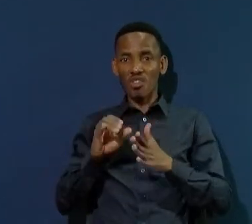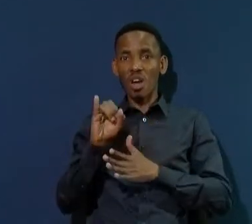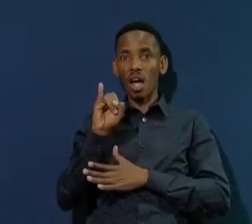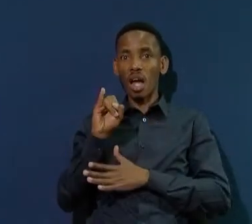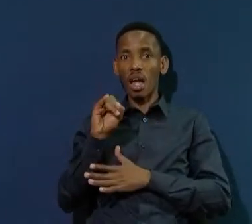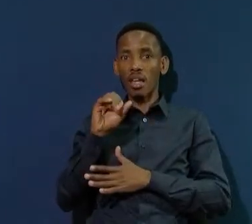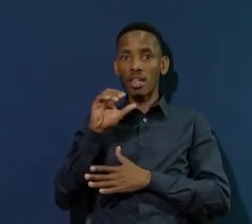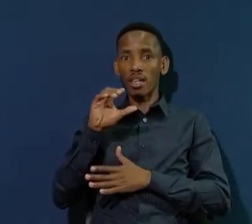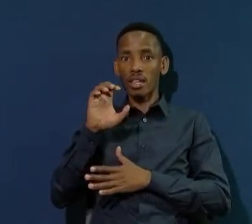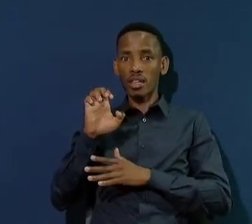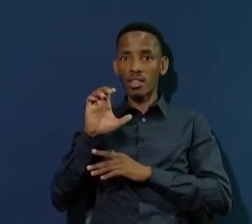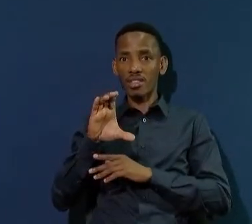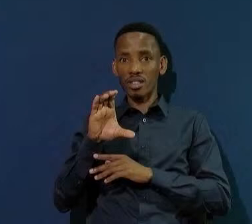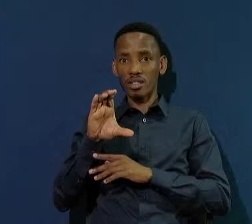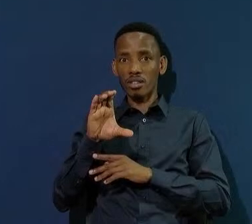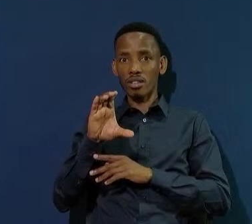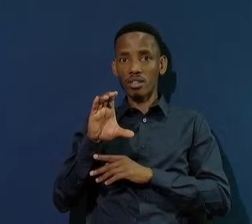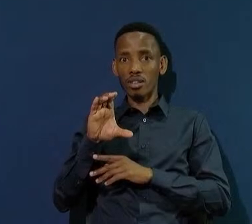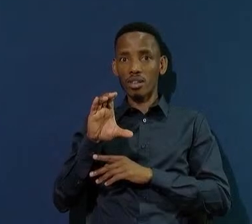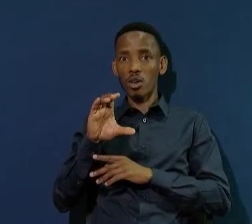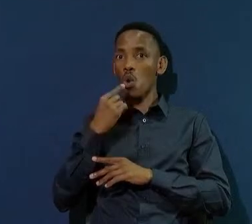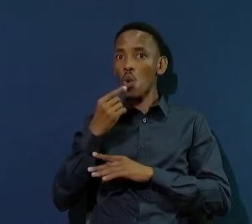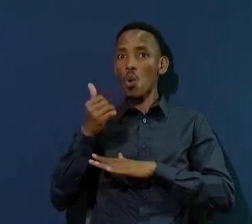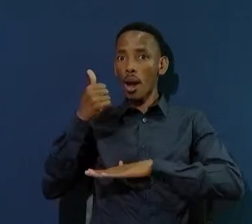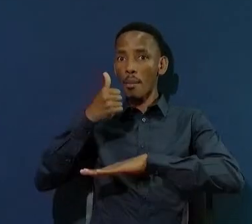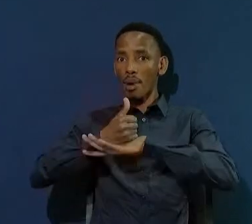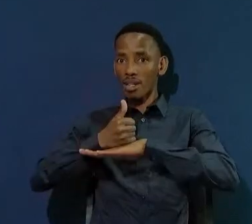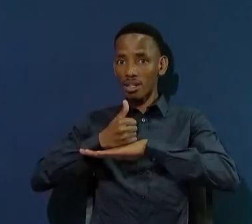Commission. He's appointed by,